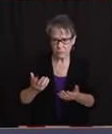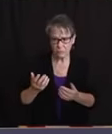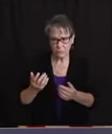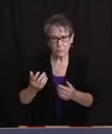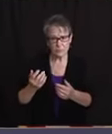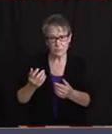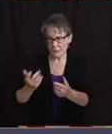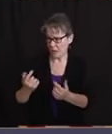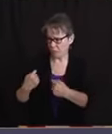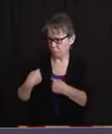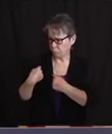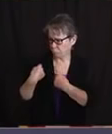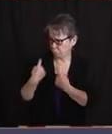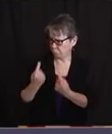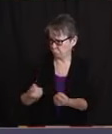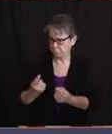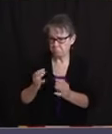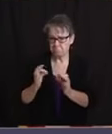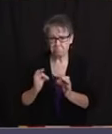economy. I